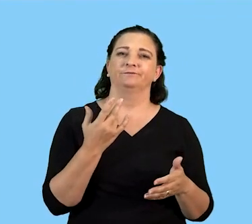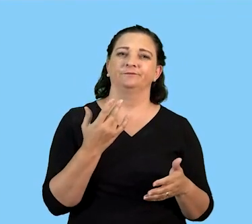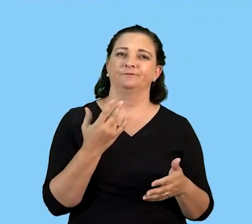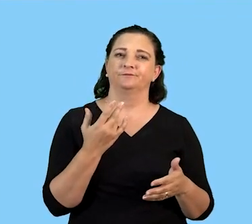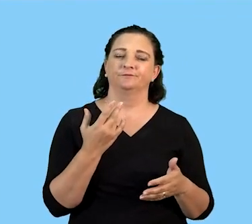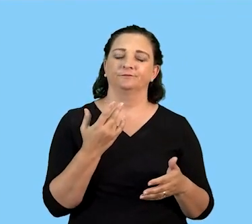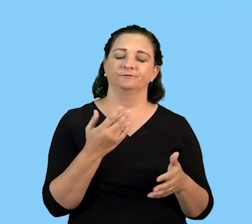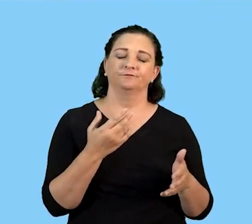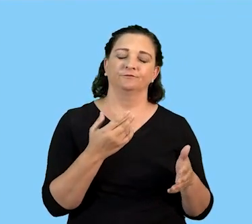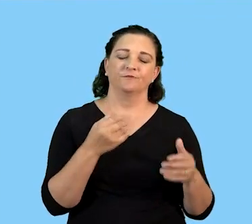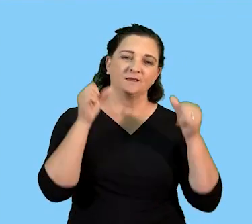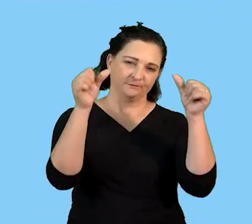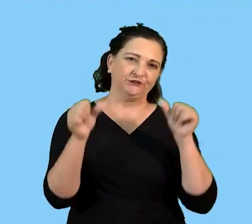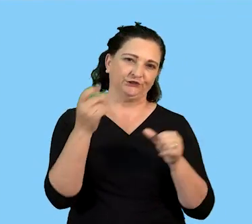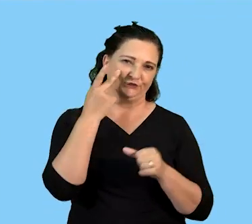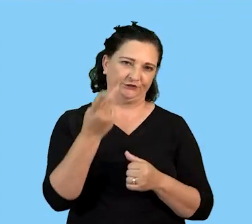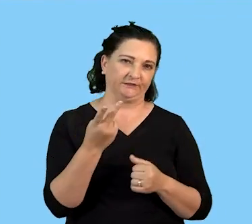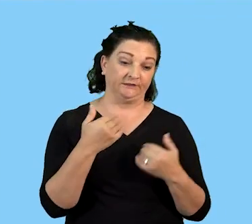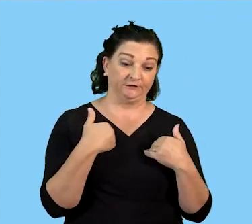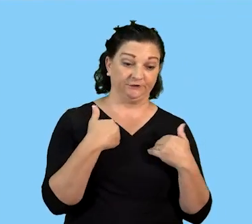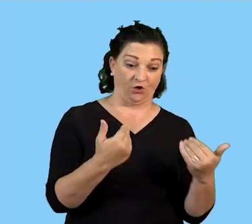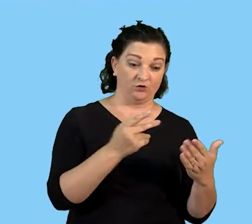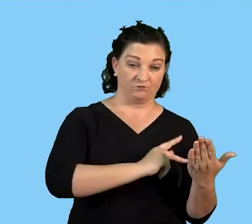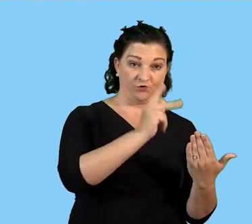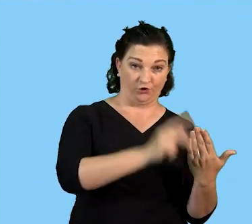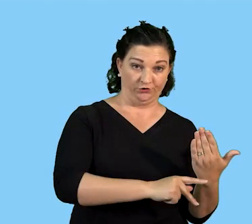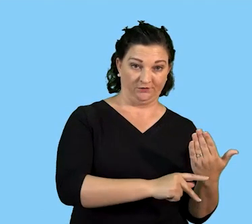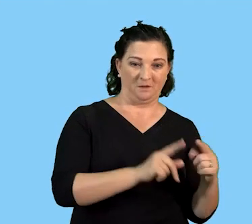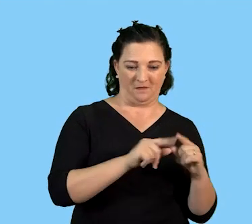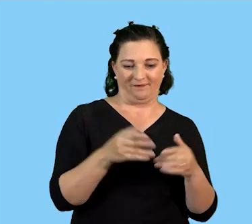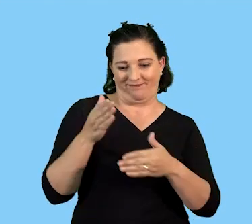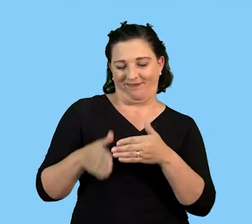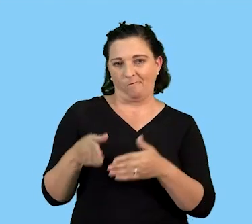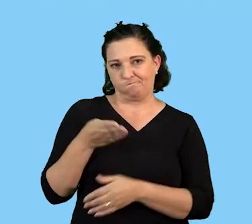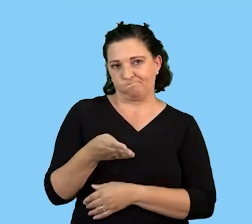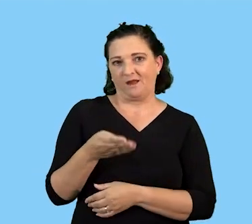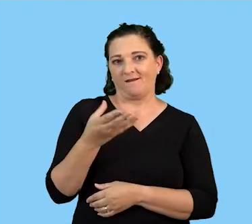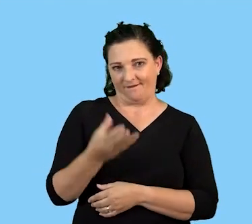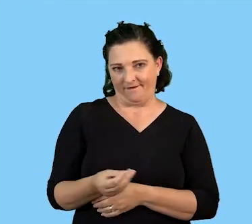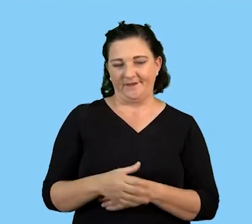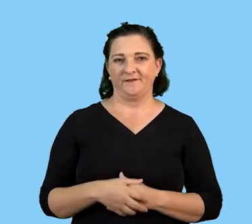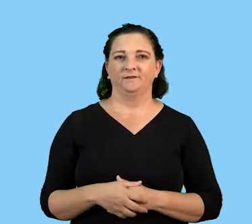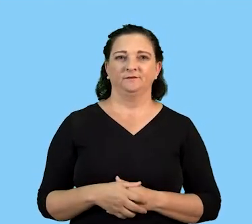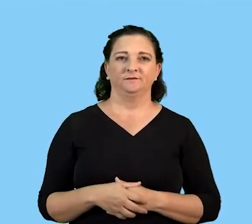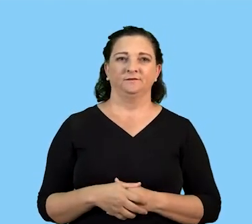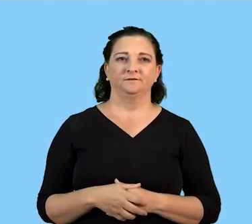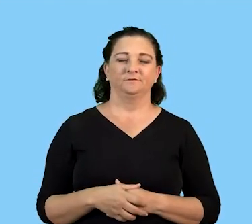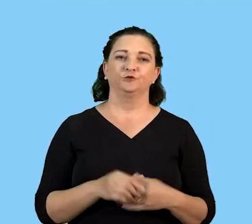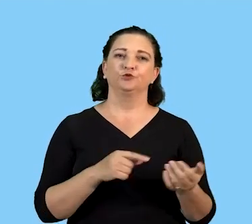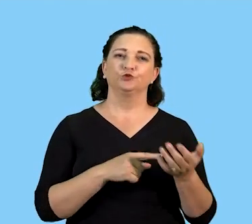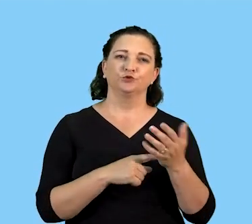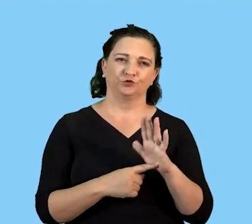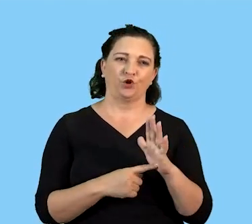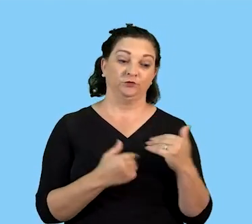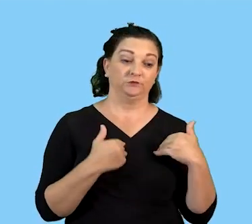there, so there's a start for a project as well as the end for the project. It illustrates the start and